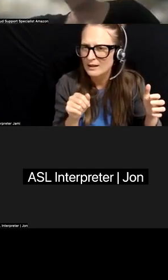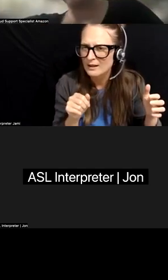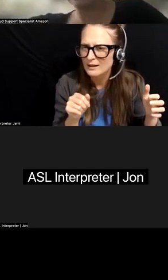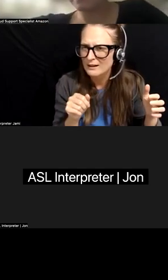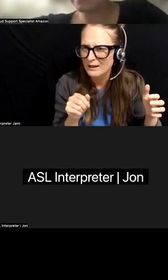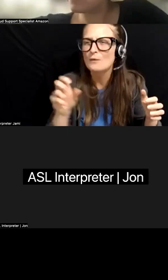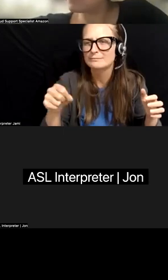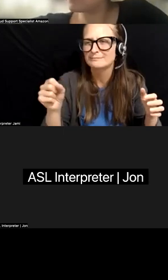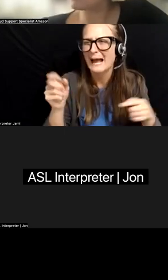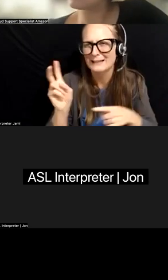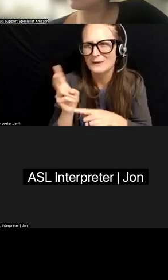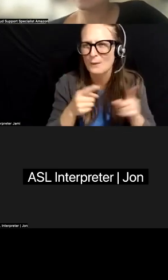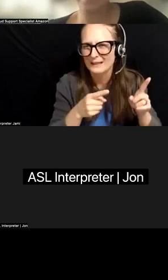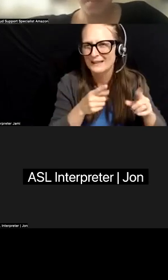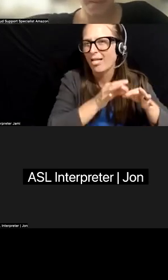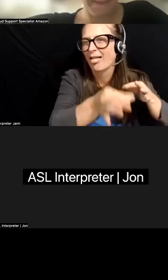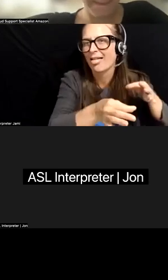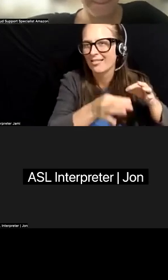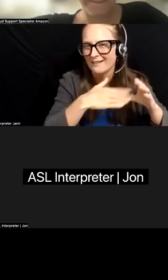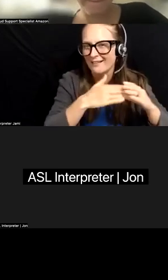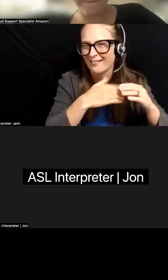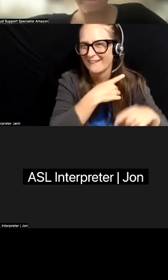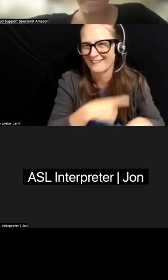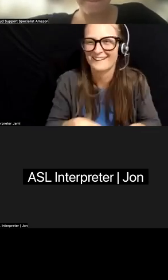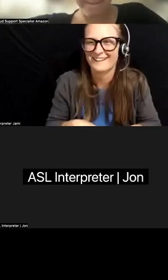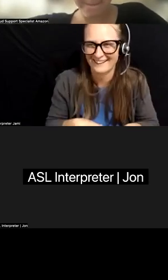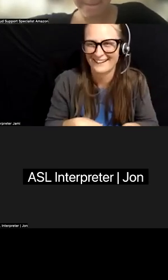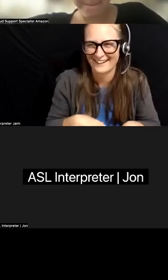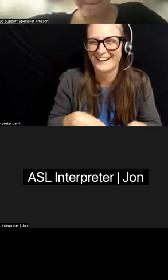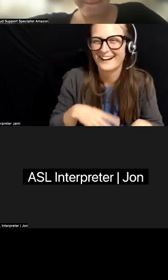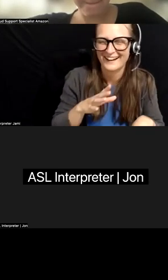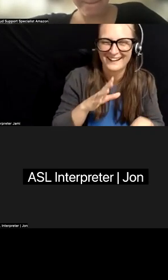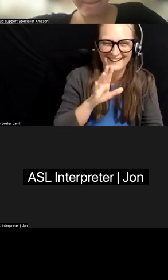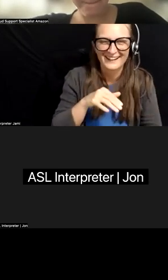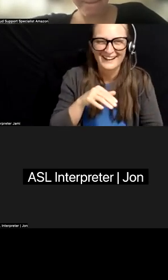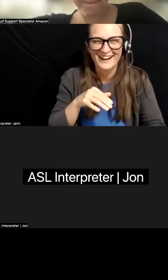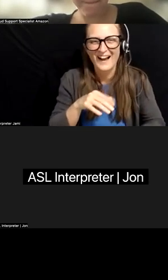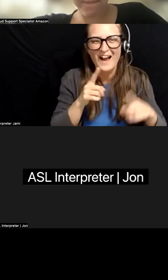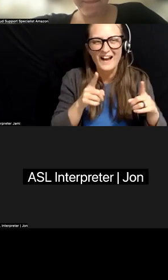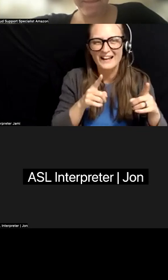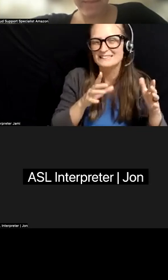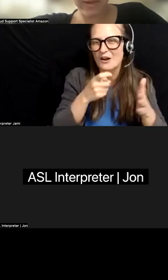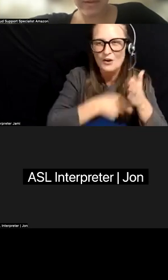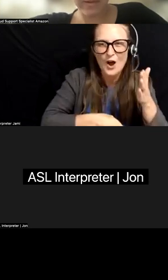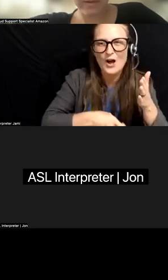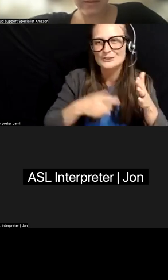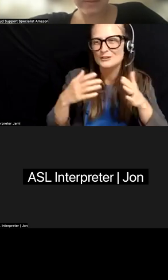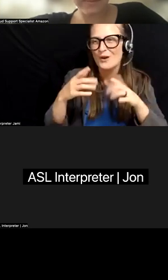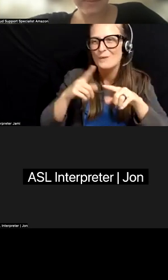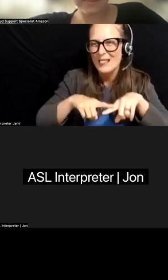So the benefits are, it's excellent performance, cost,